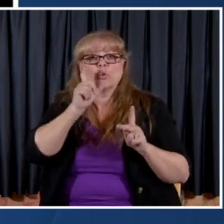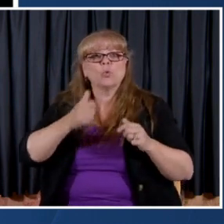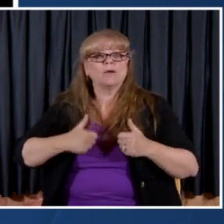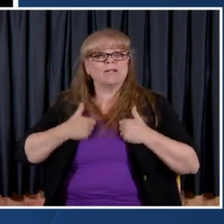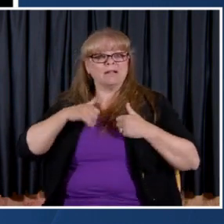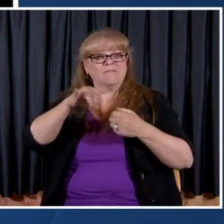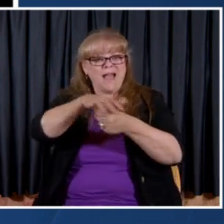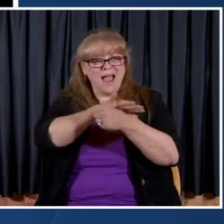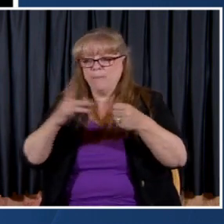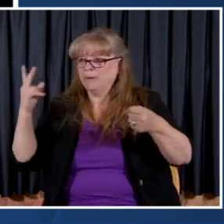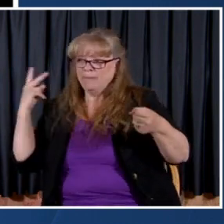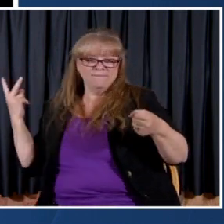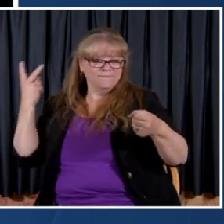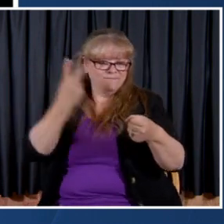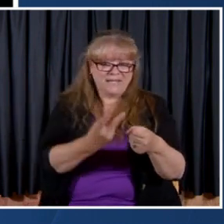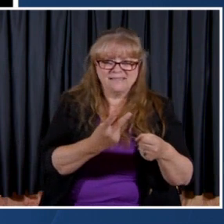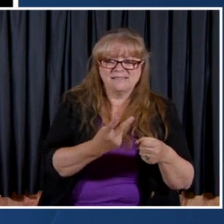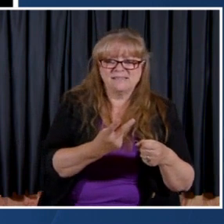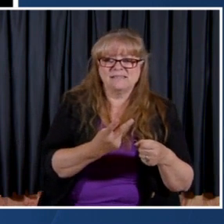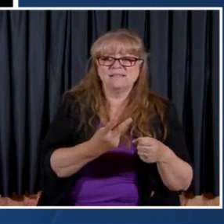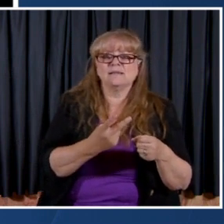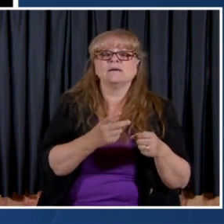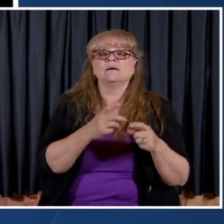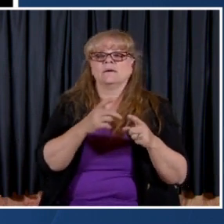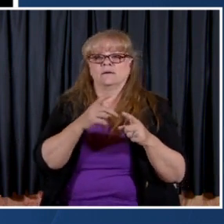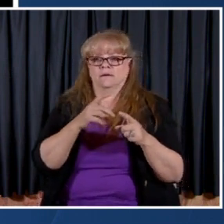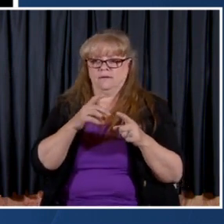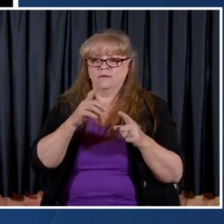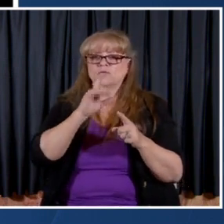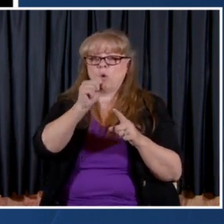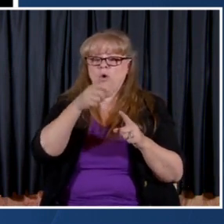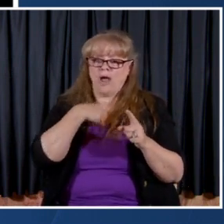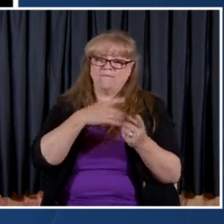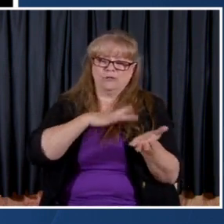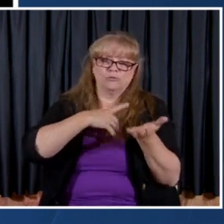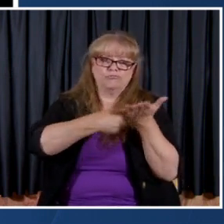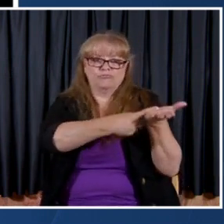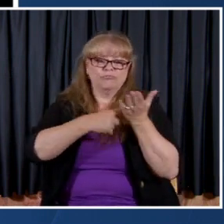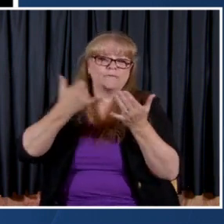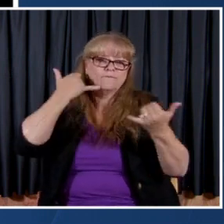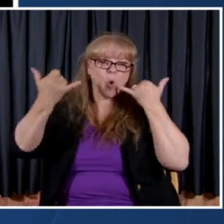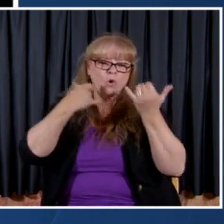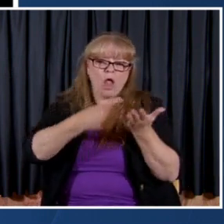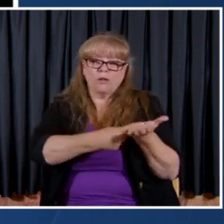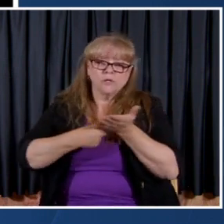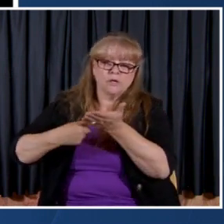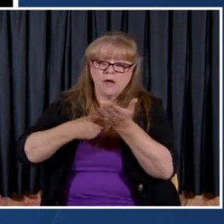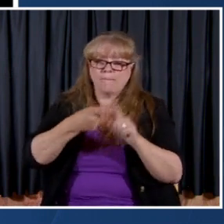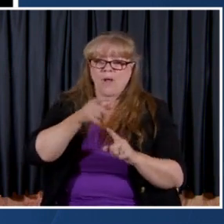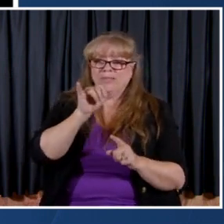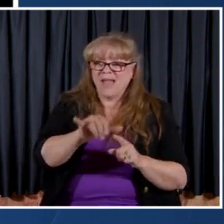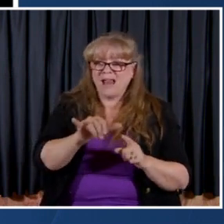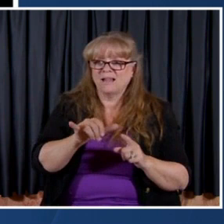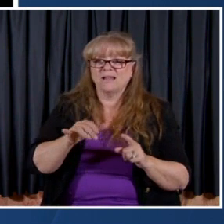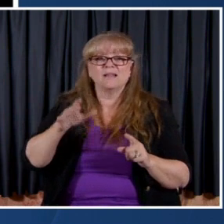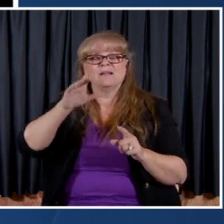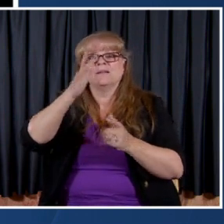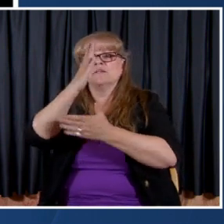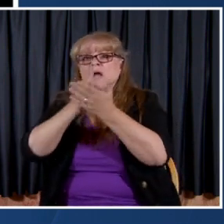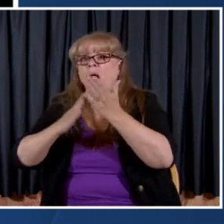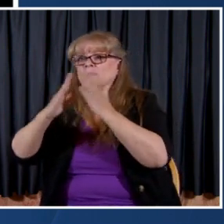many others, and they feel they're not ready yet to receive visitors. Nobody has more at stake economically and from a